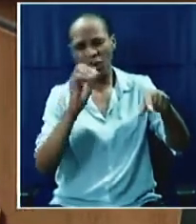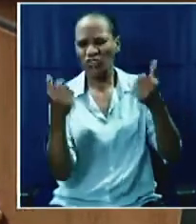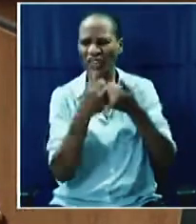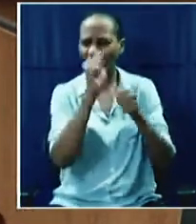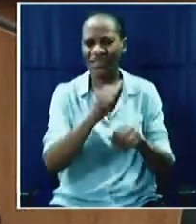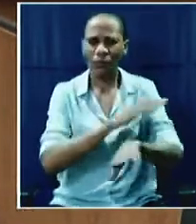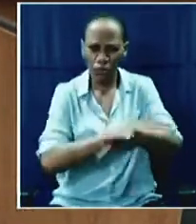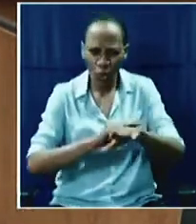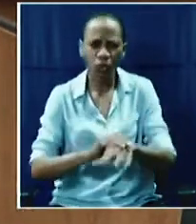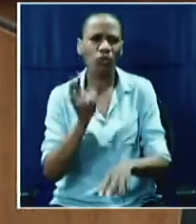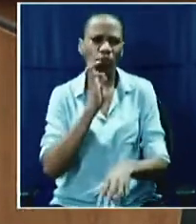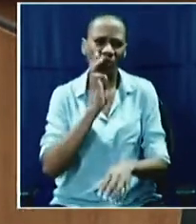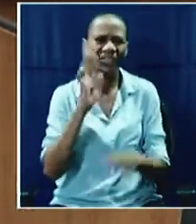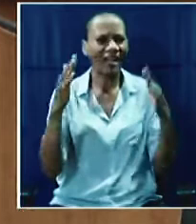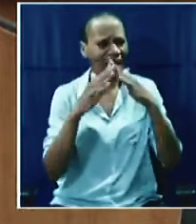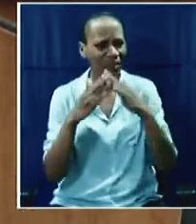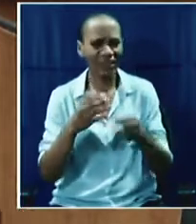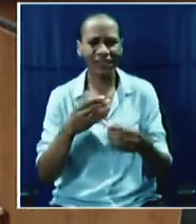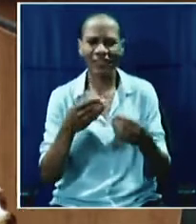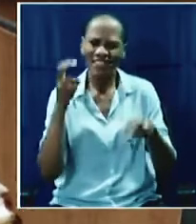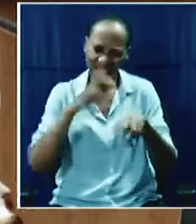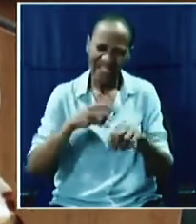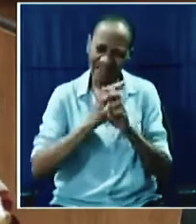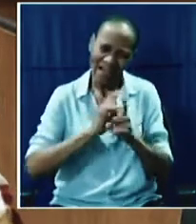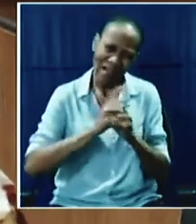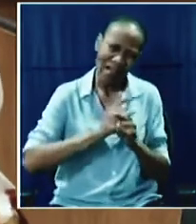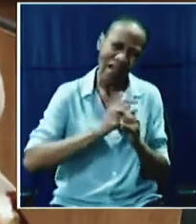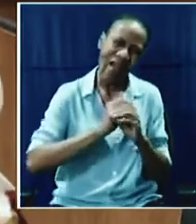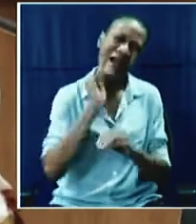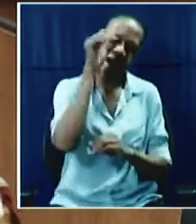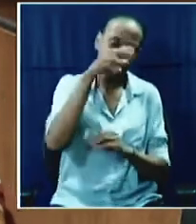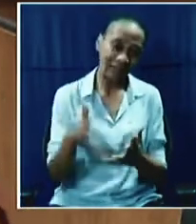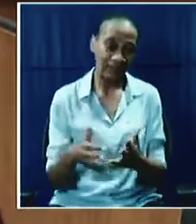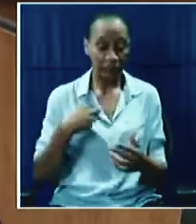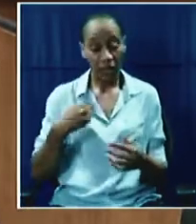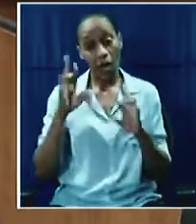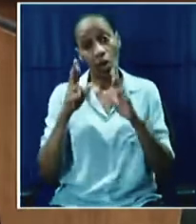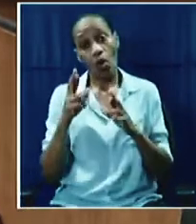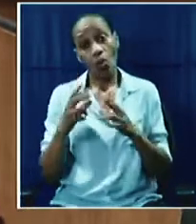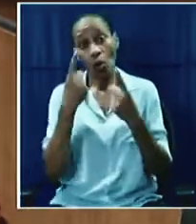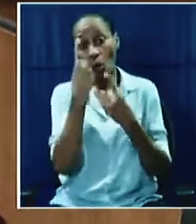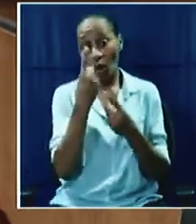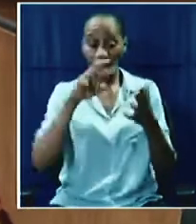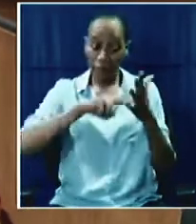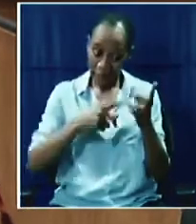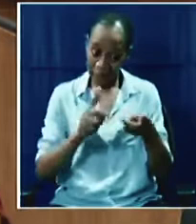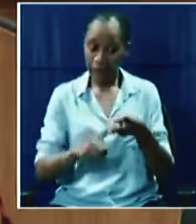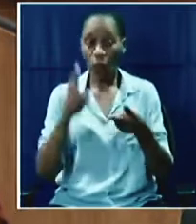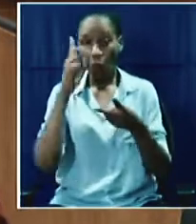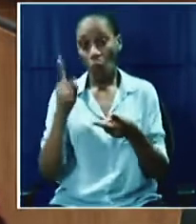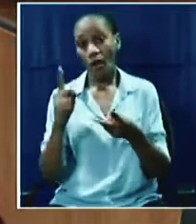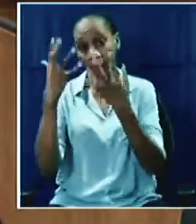roads, are very high. So we hope that the one plan, one budget will be directed